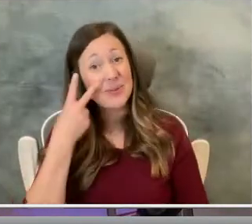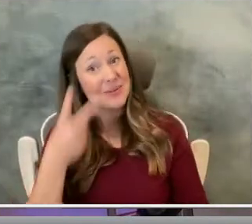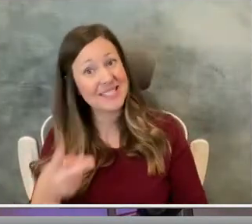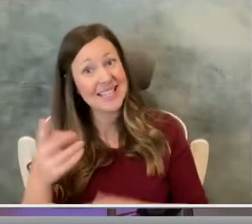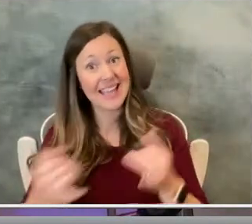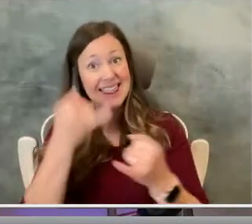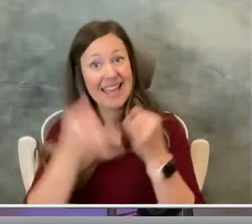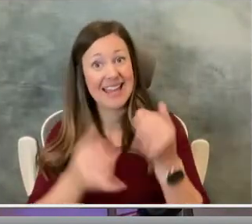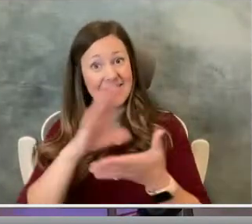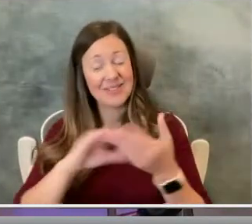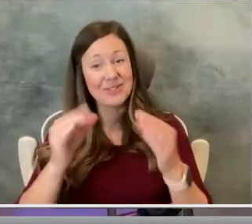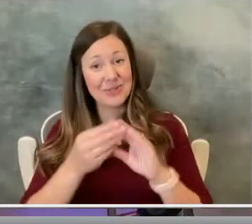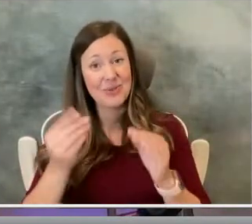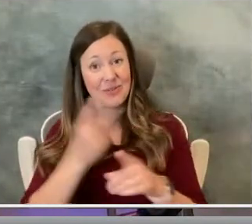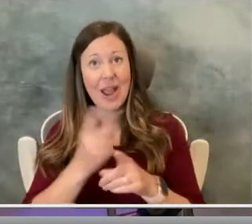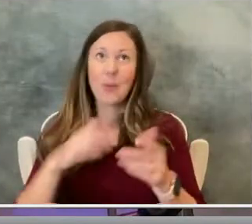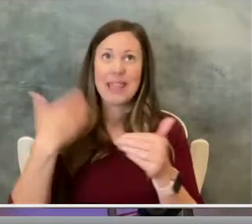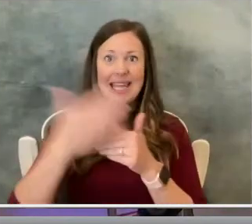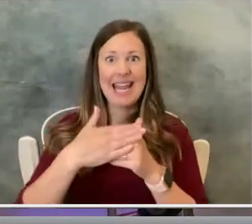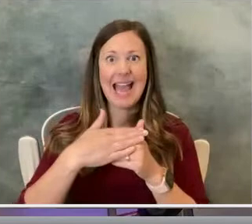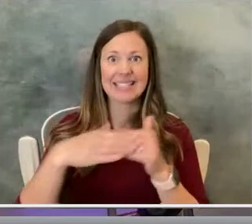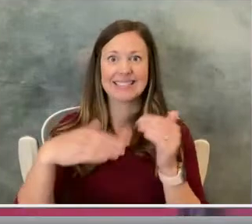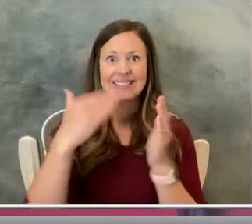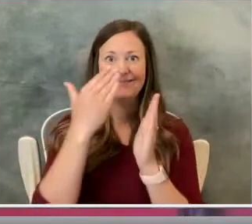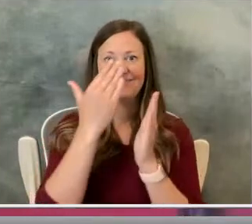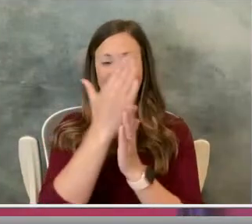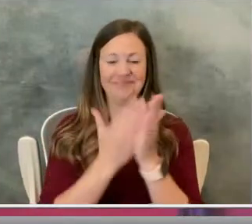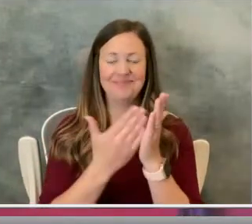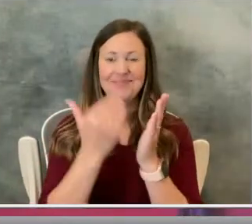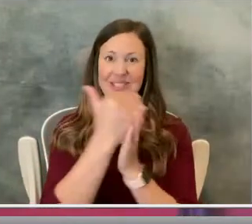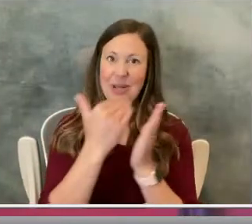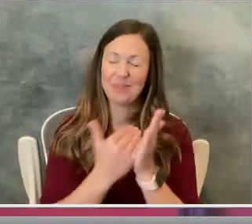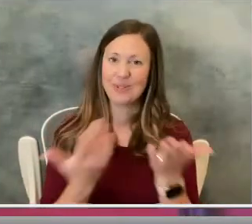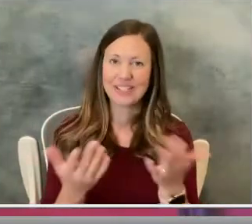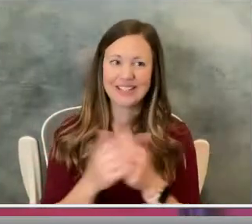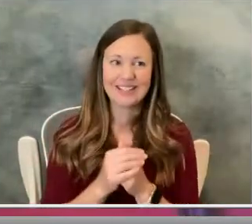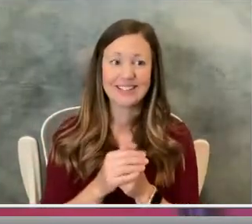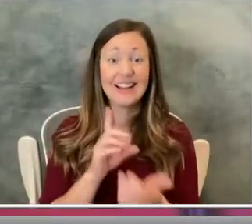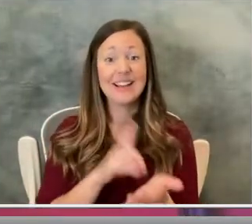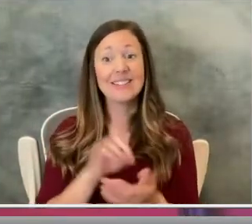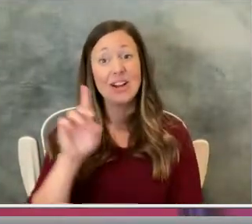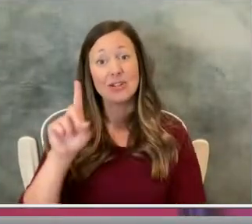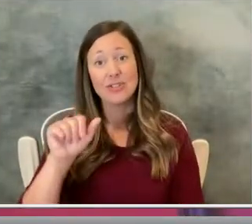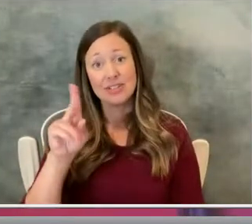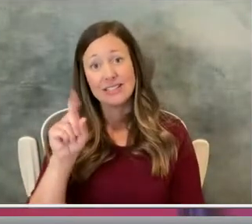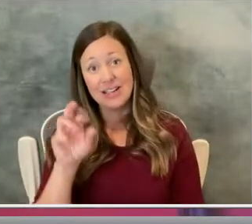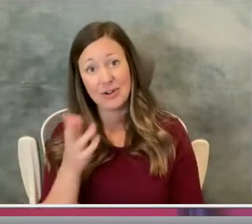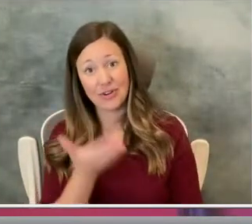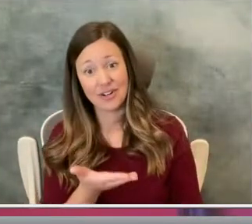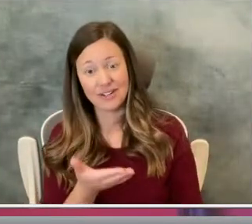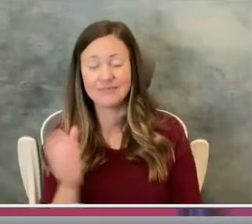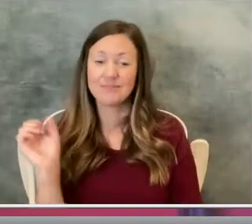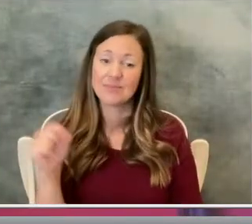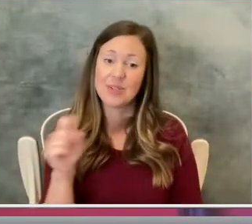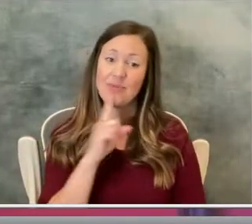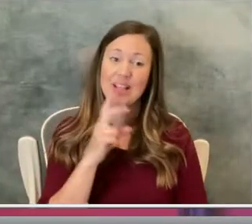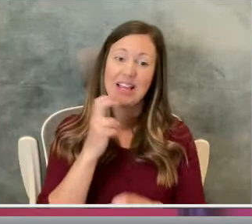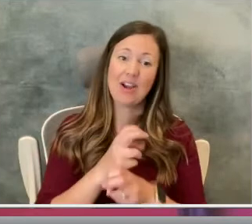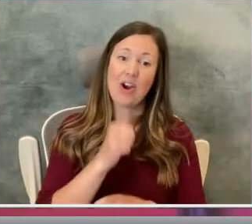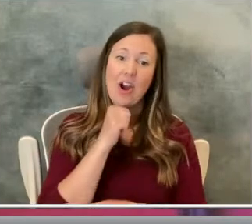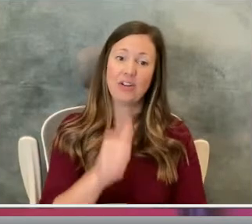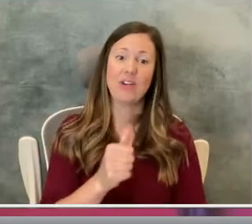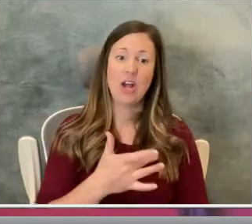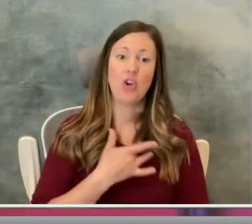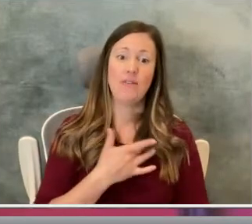Dr. Danter, this has to feel incredible. Yeah, I mean, it's hard not to get a little romantic about heart surgery now and again,